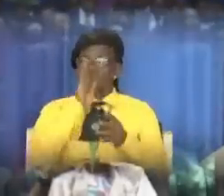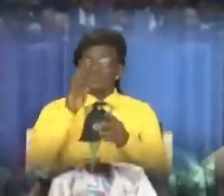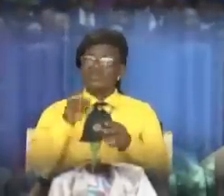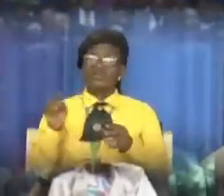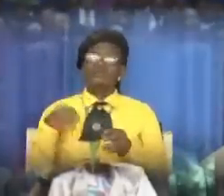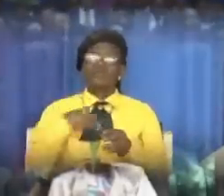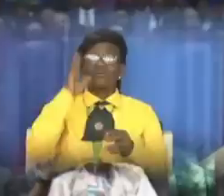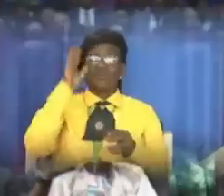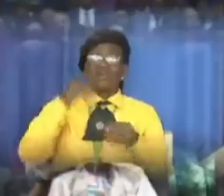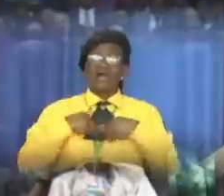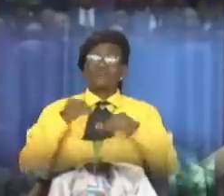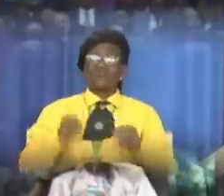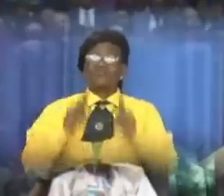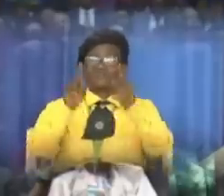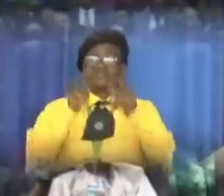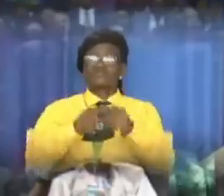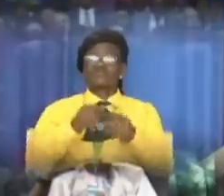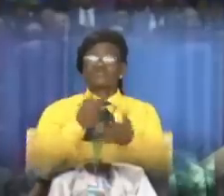this.